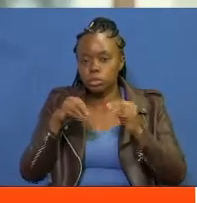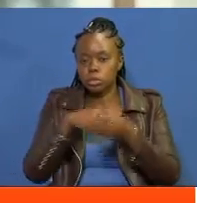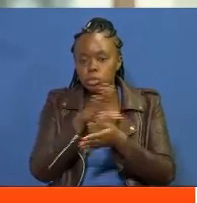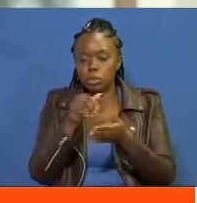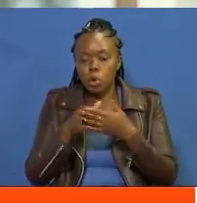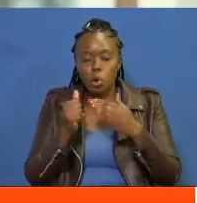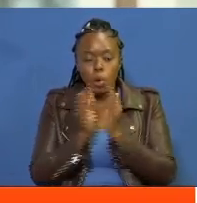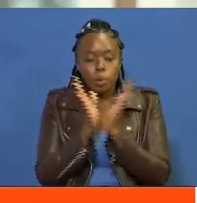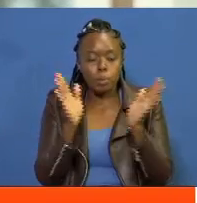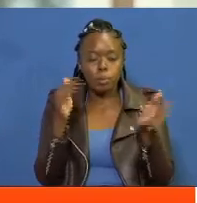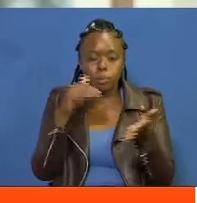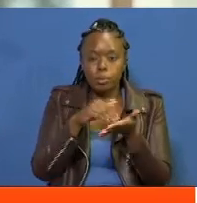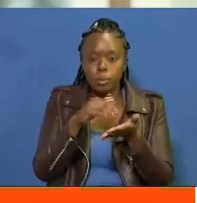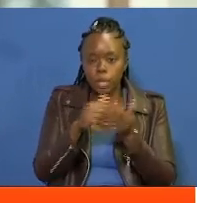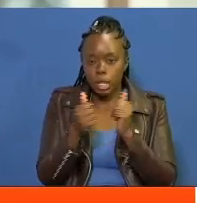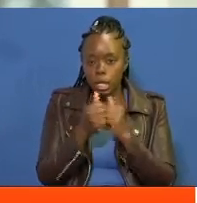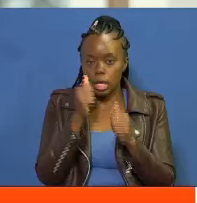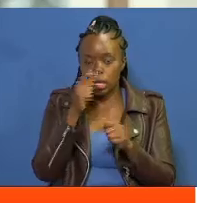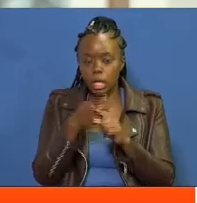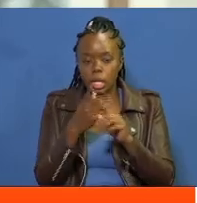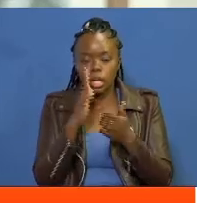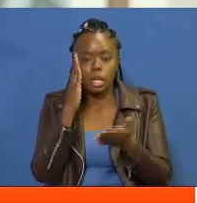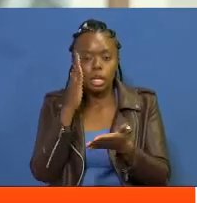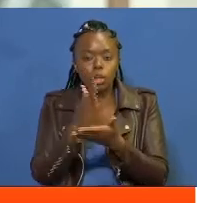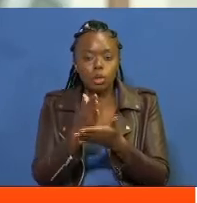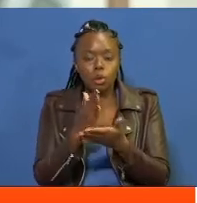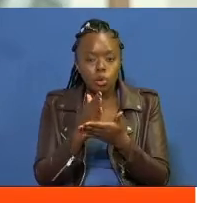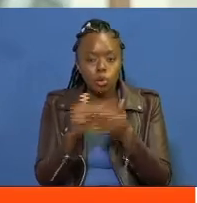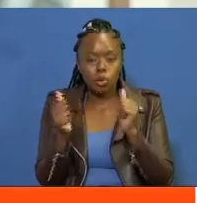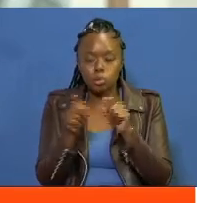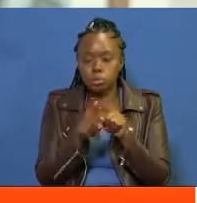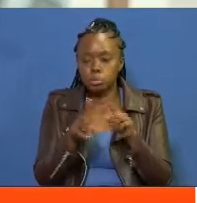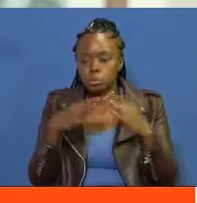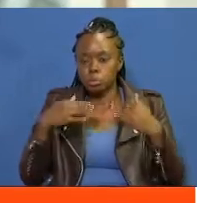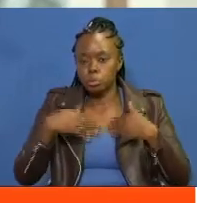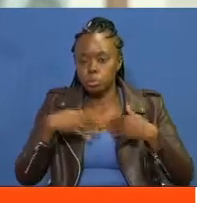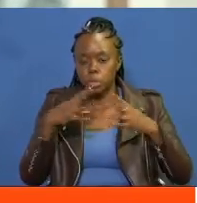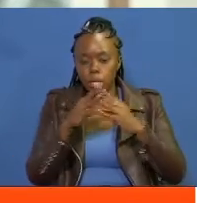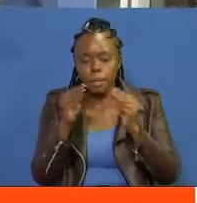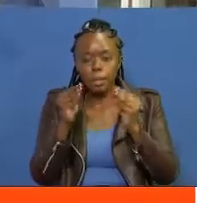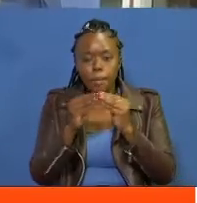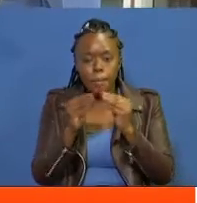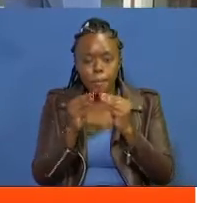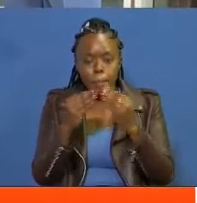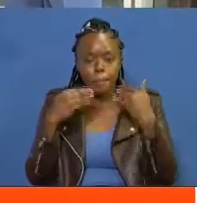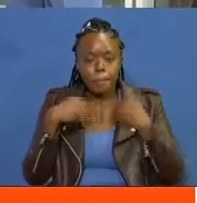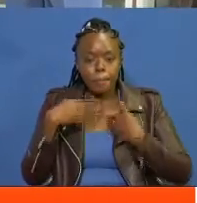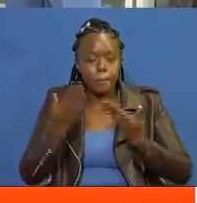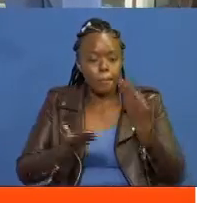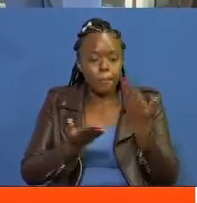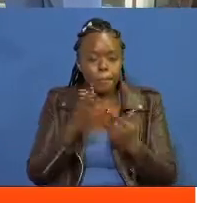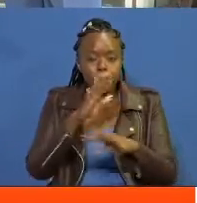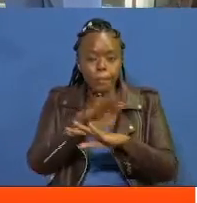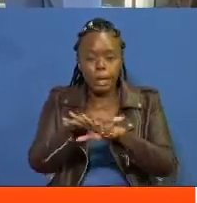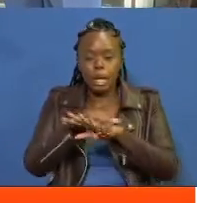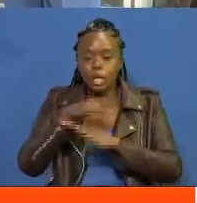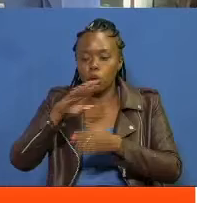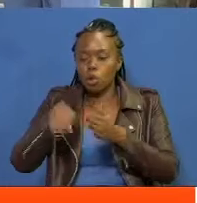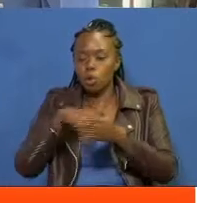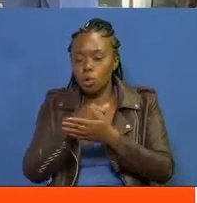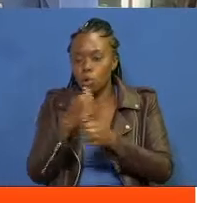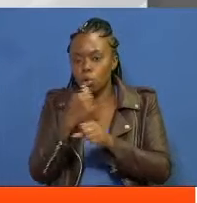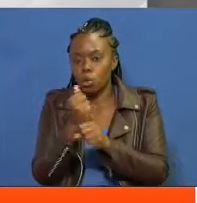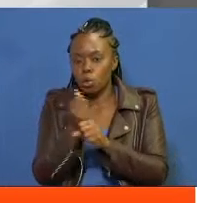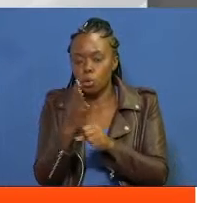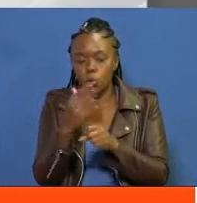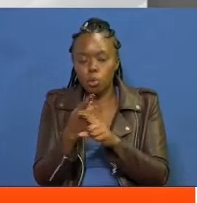public gatherings, including political rallies, are suspended, as well as intergovernmental meetings. Kagwe called on employers to allow their employees